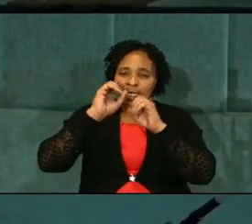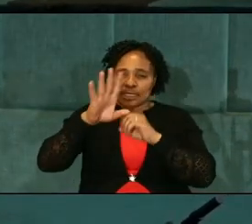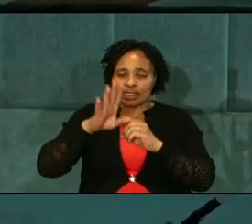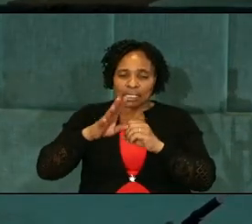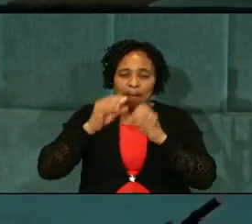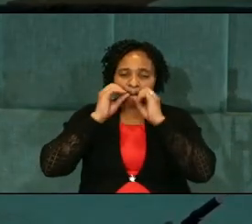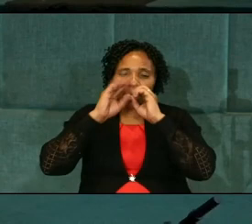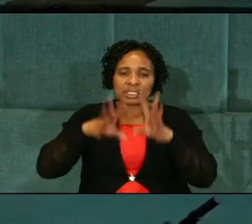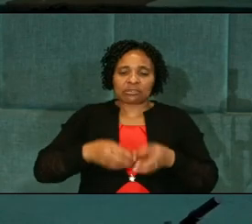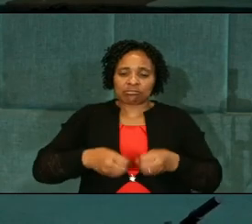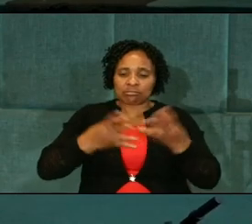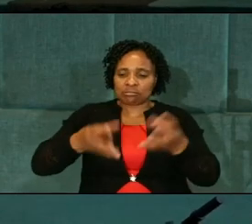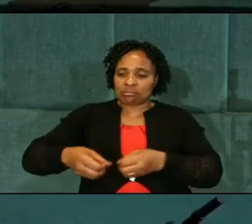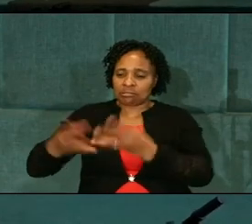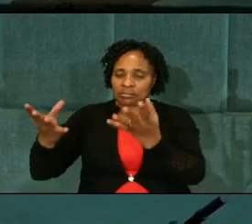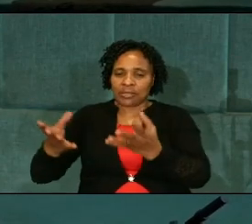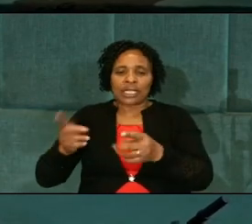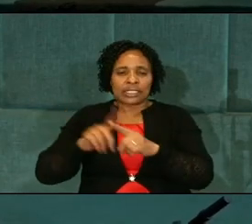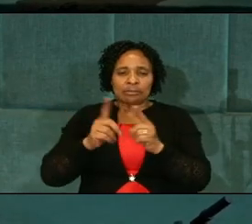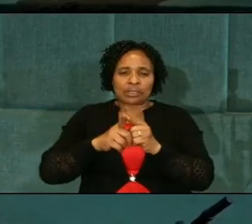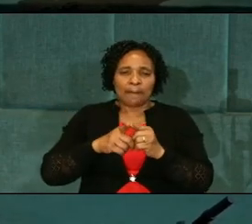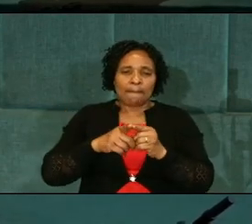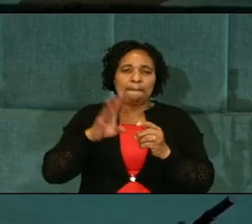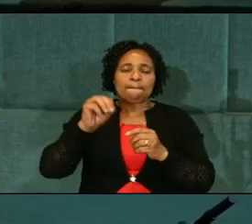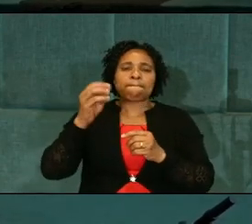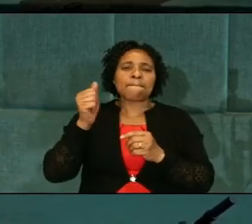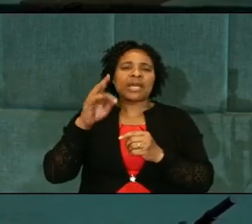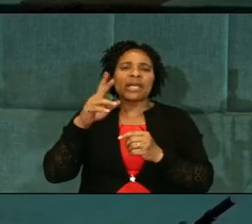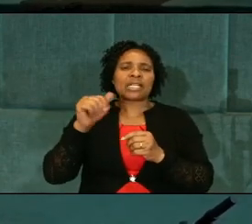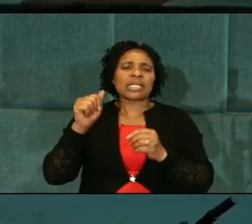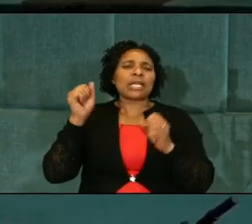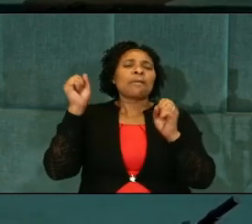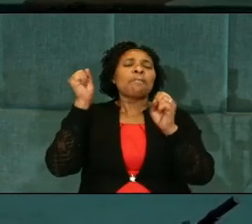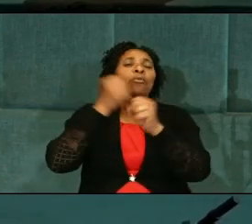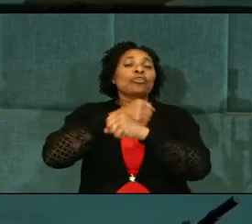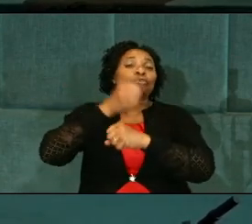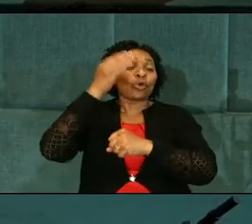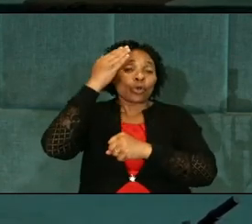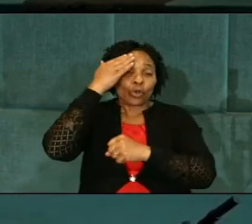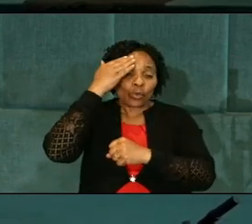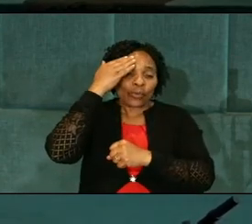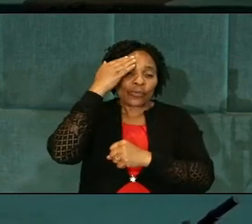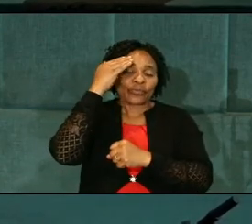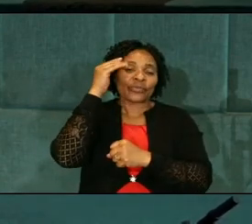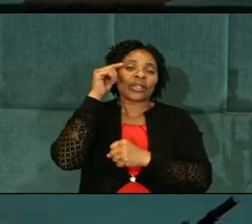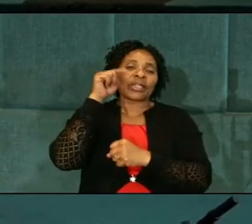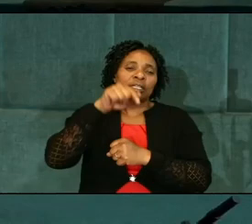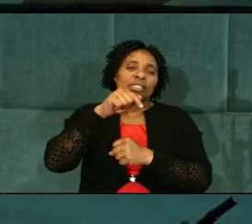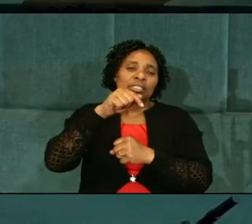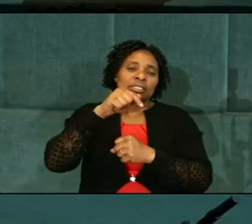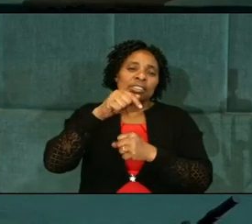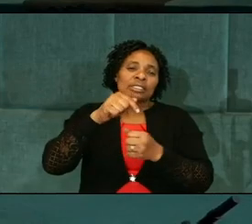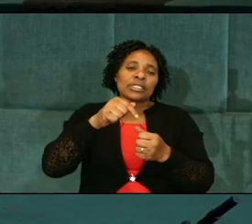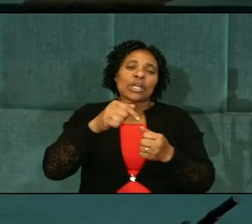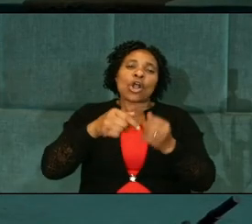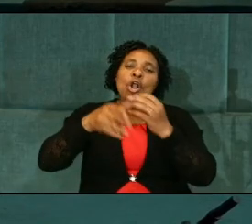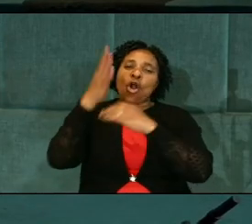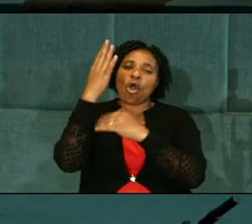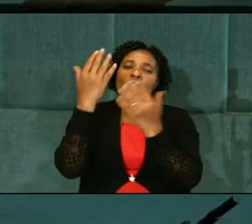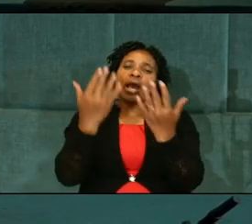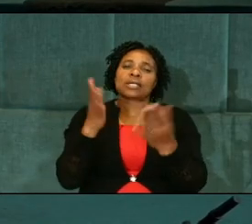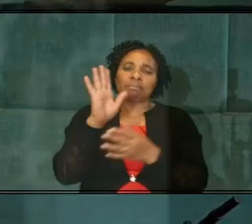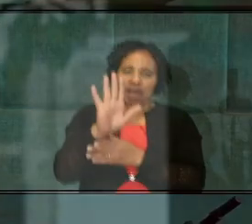the baby back to Mary and did not even know that he held God in his